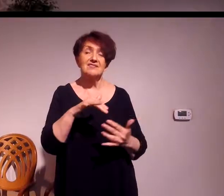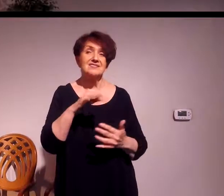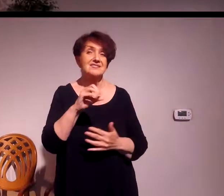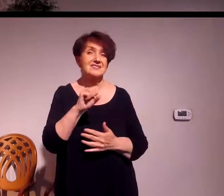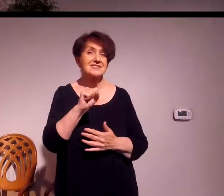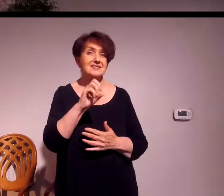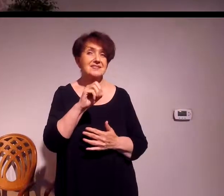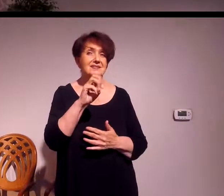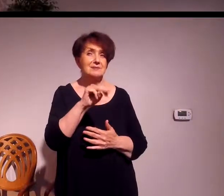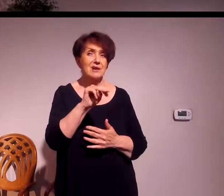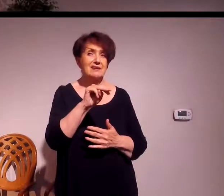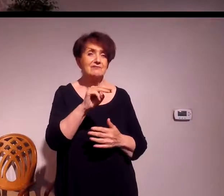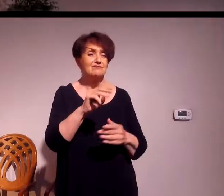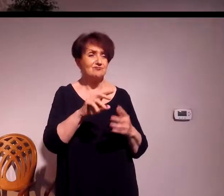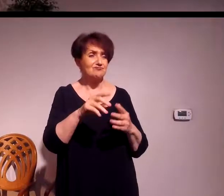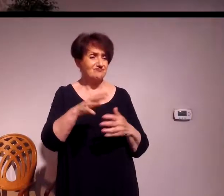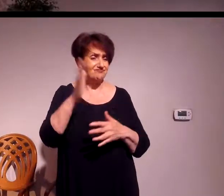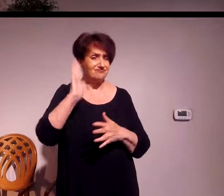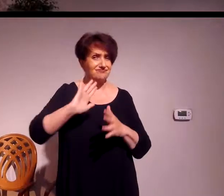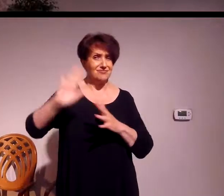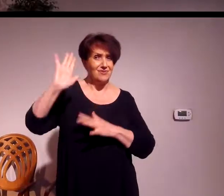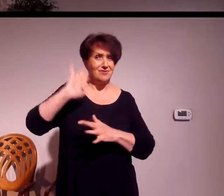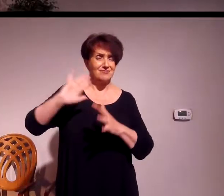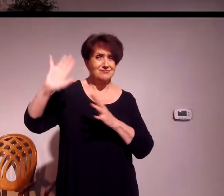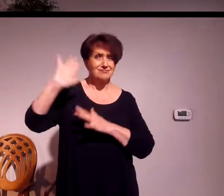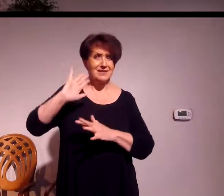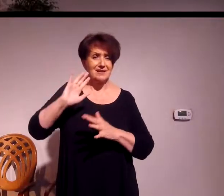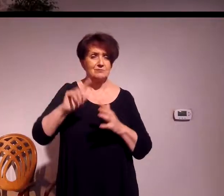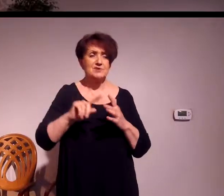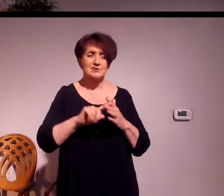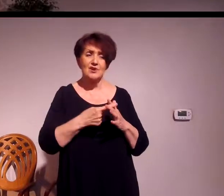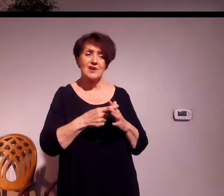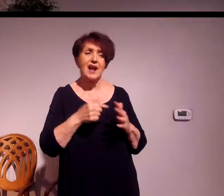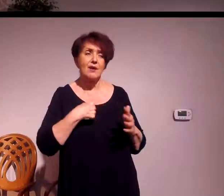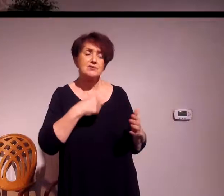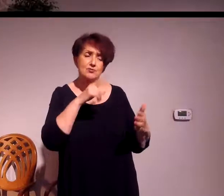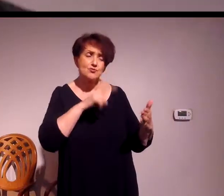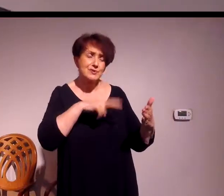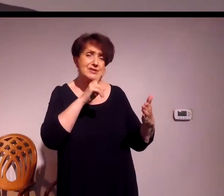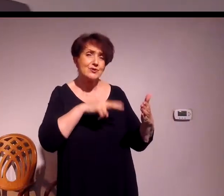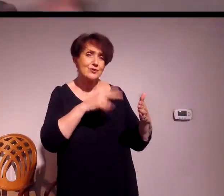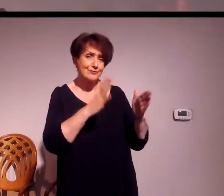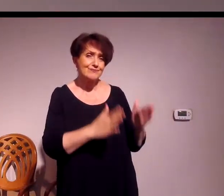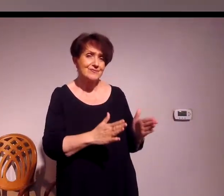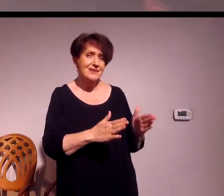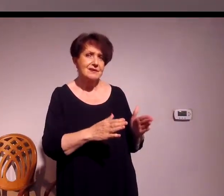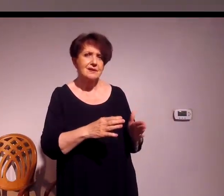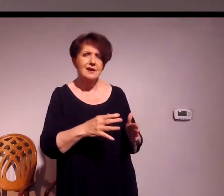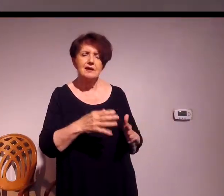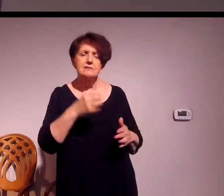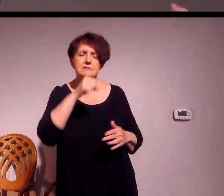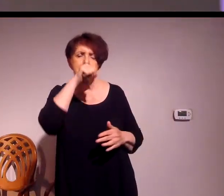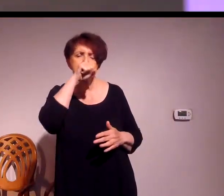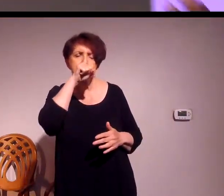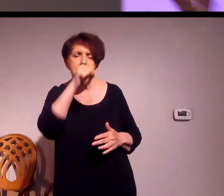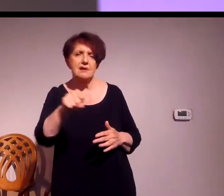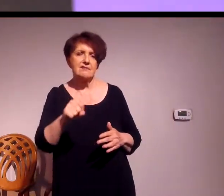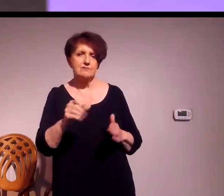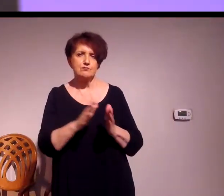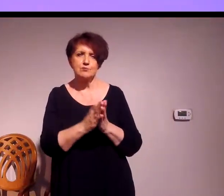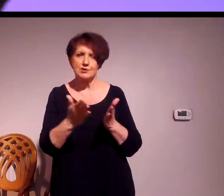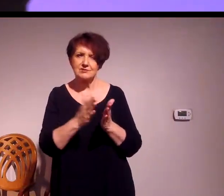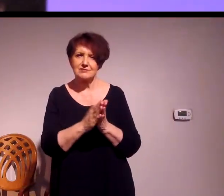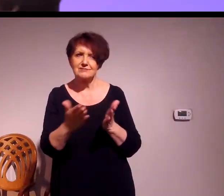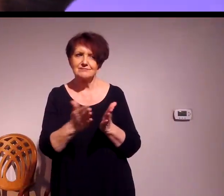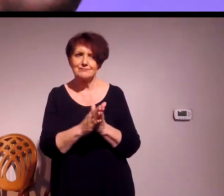a long time. But it started because I was a reader. I love books. I mean, I devour books. I always have